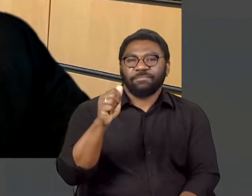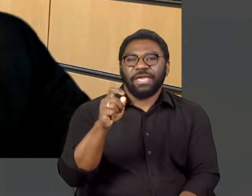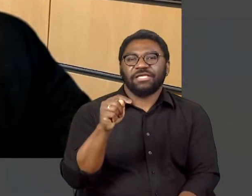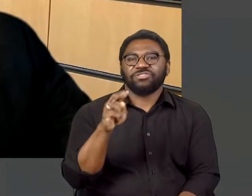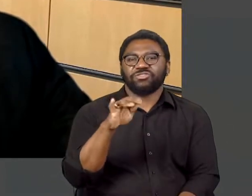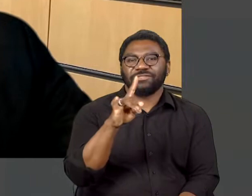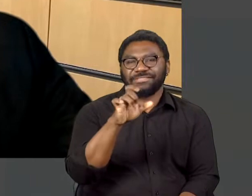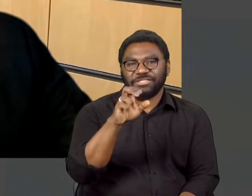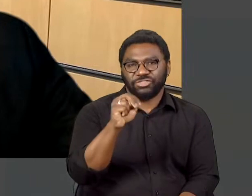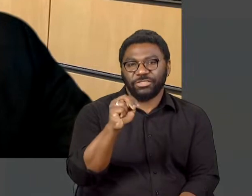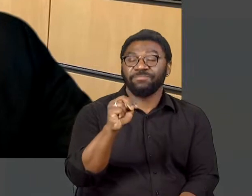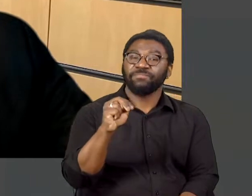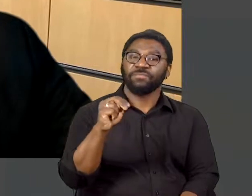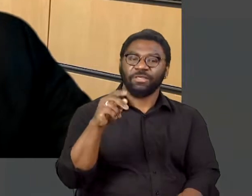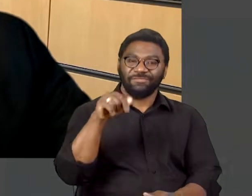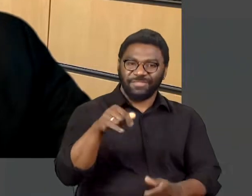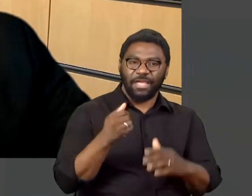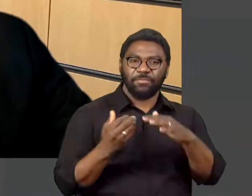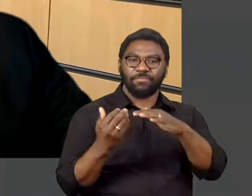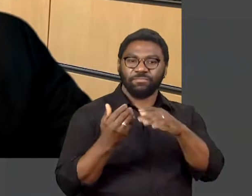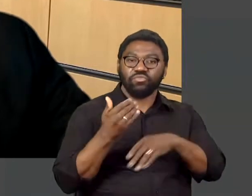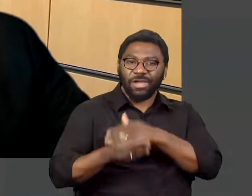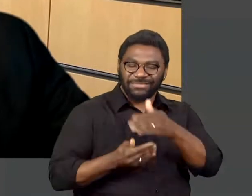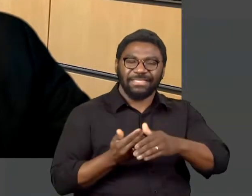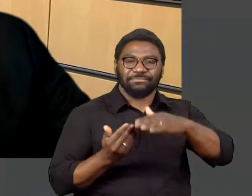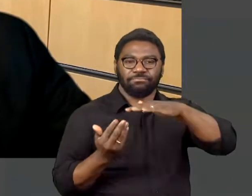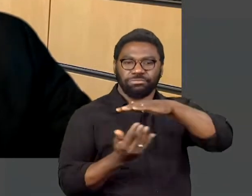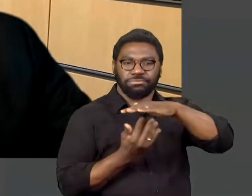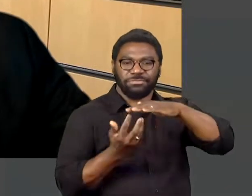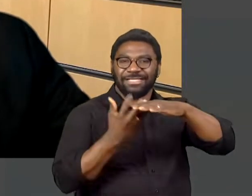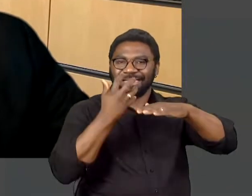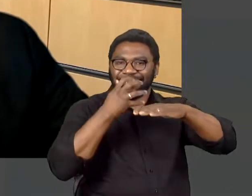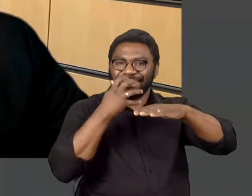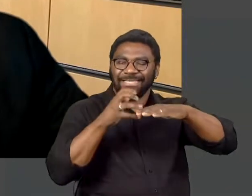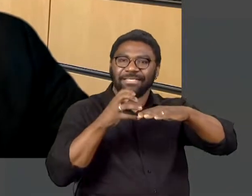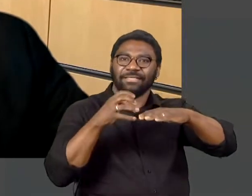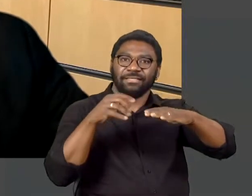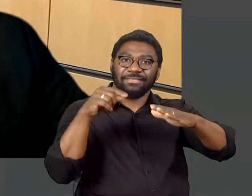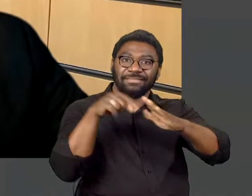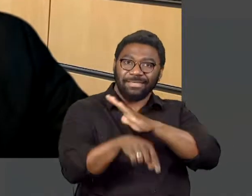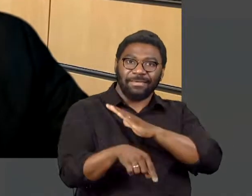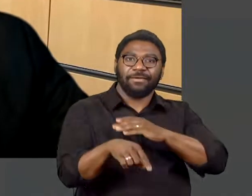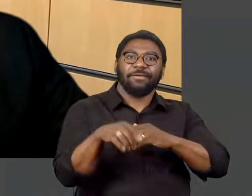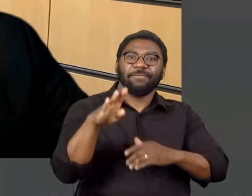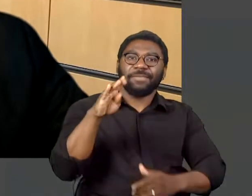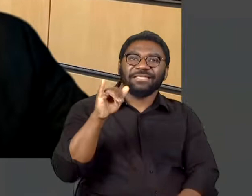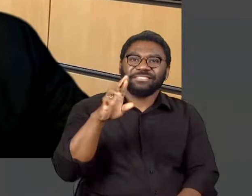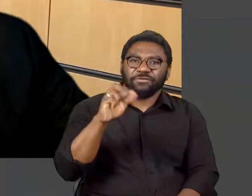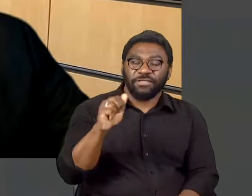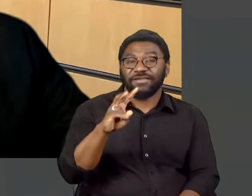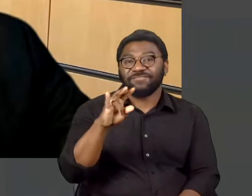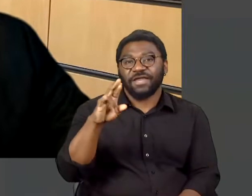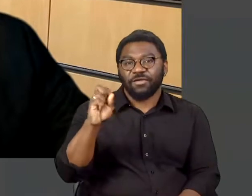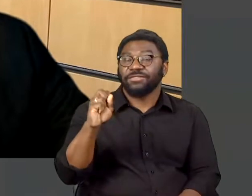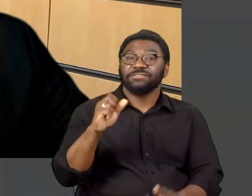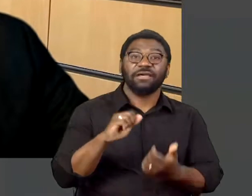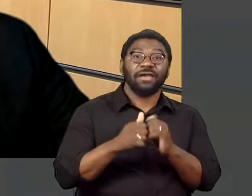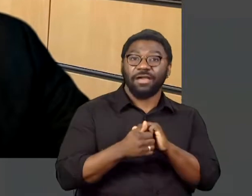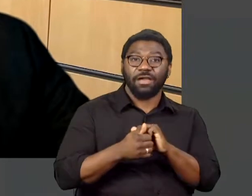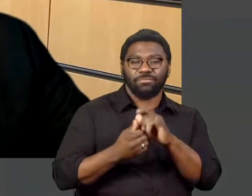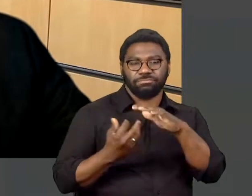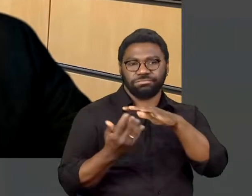kills harmful bacteria and viruses by heating milk to a specific temperature for a set period of time to make milk